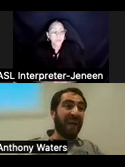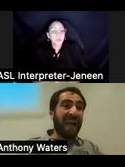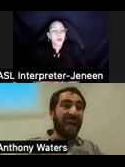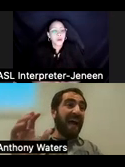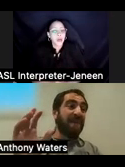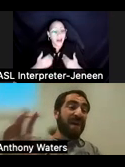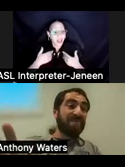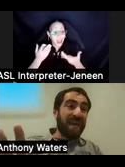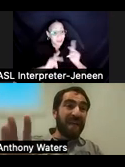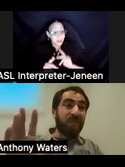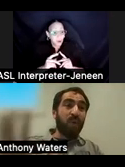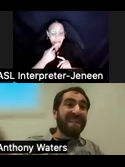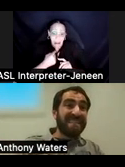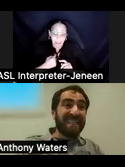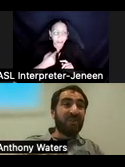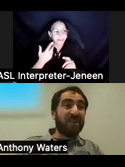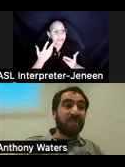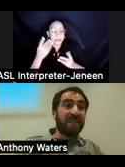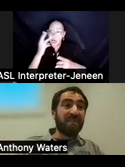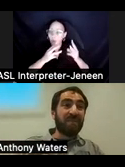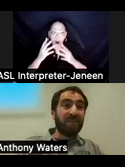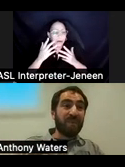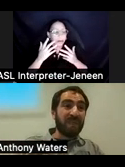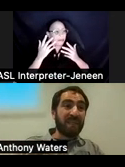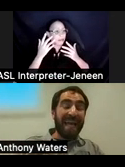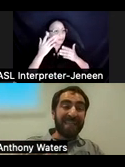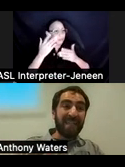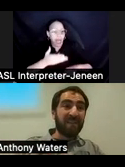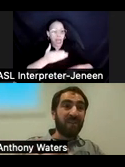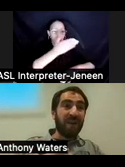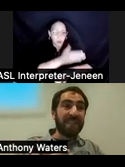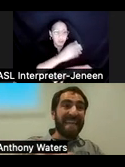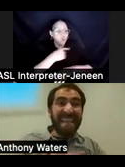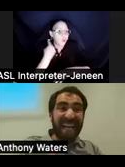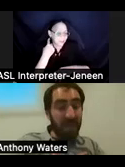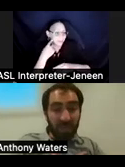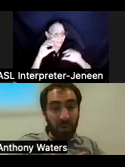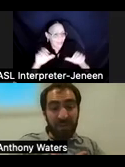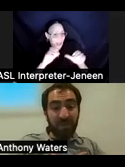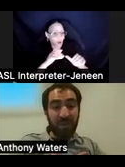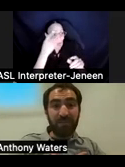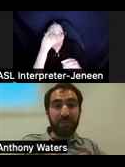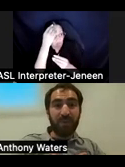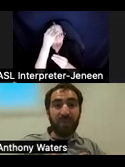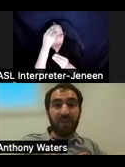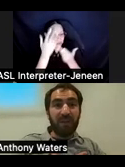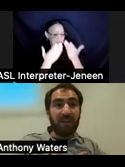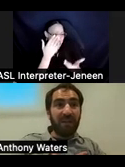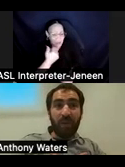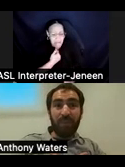me, I worry that it's going to increase the risk of the person acting on their thoughts, and that I'm not going to feel